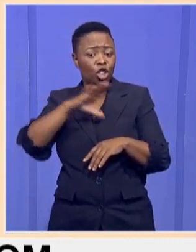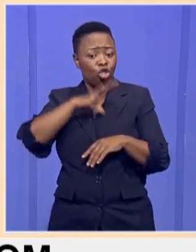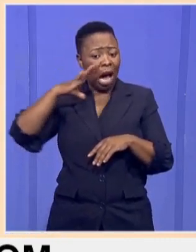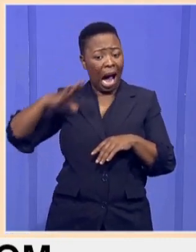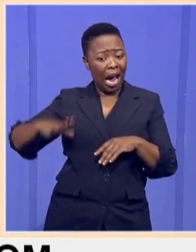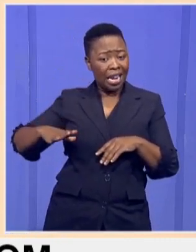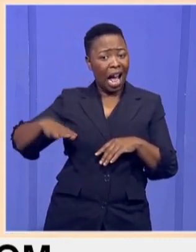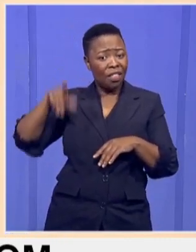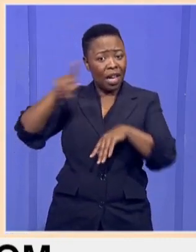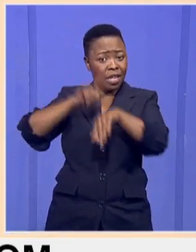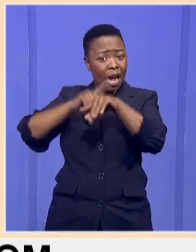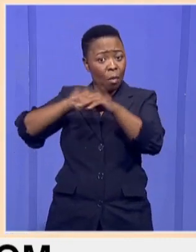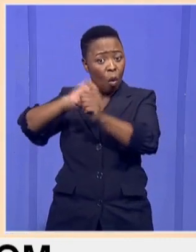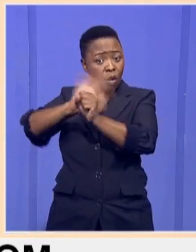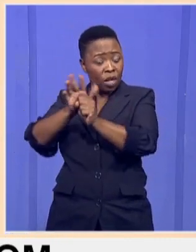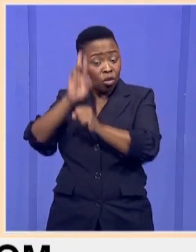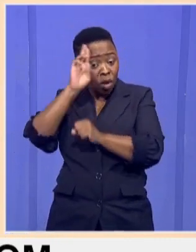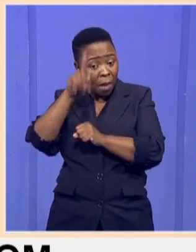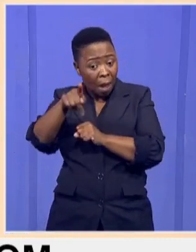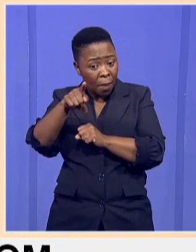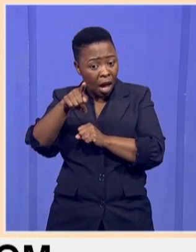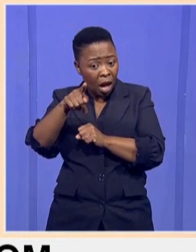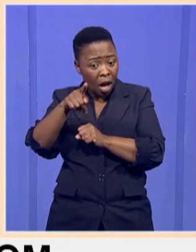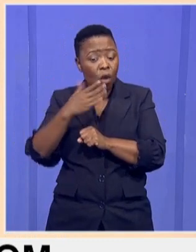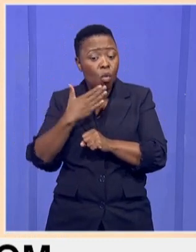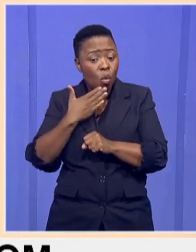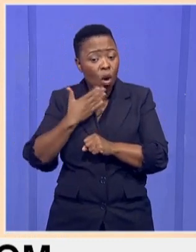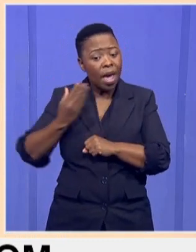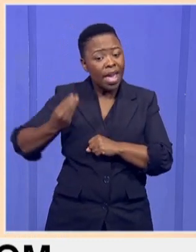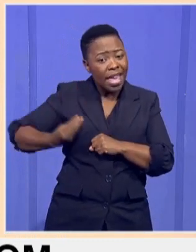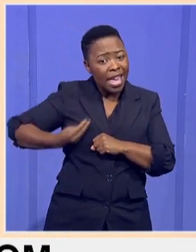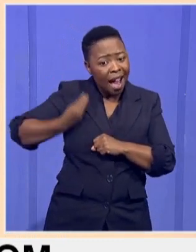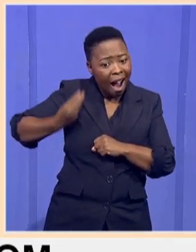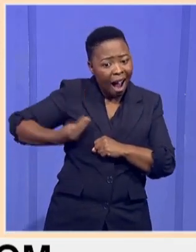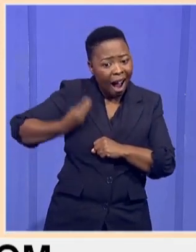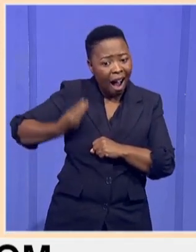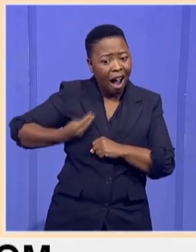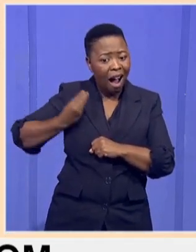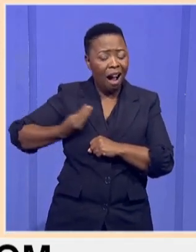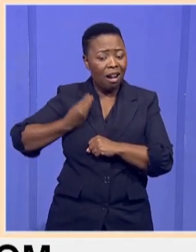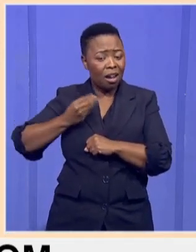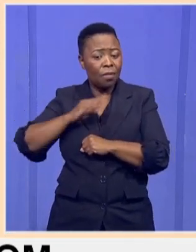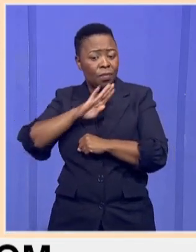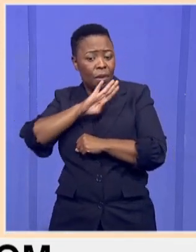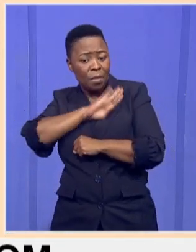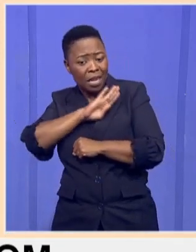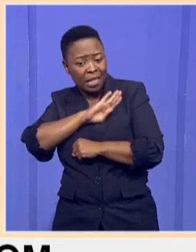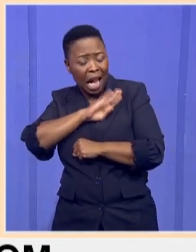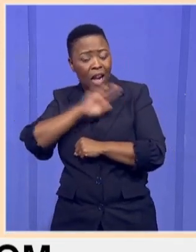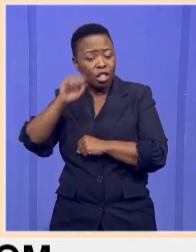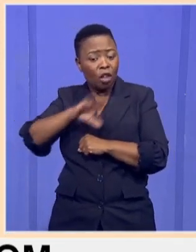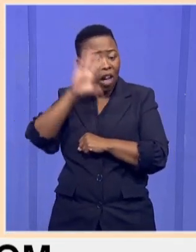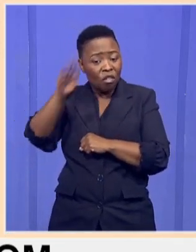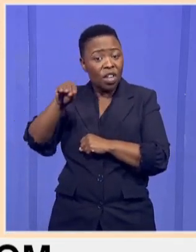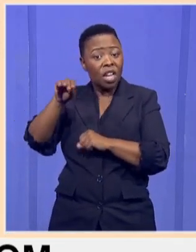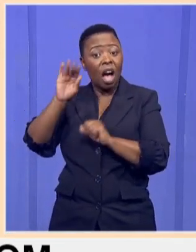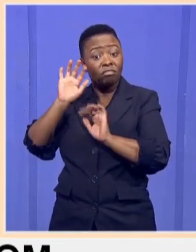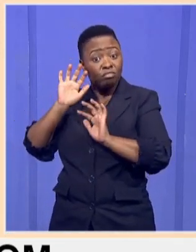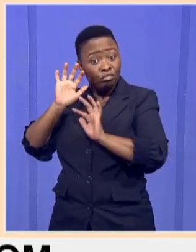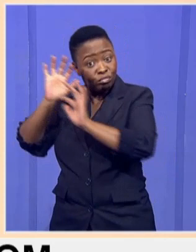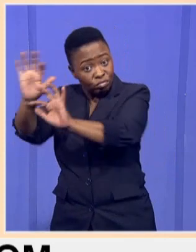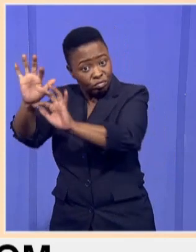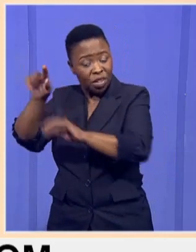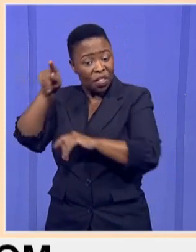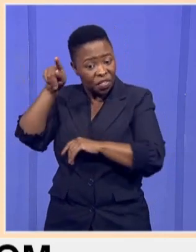during COVID. It was young military staff of South Africa that went there